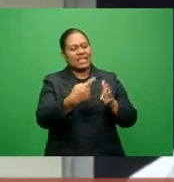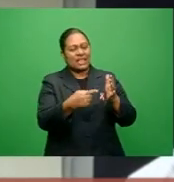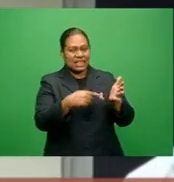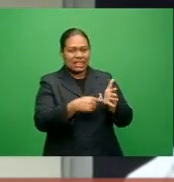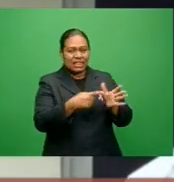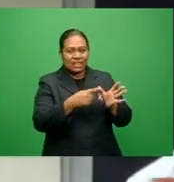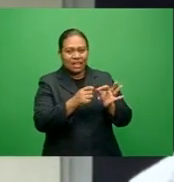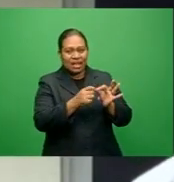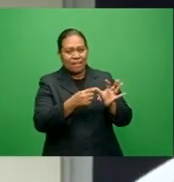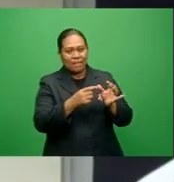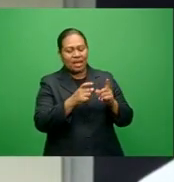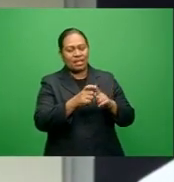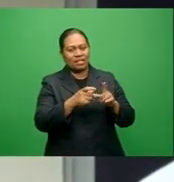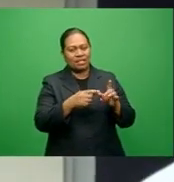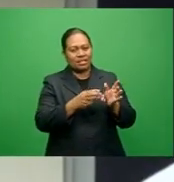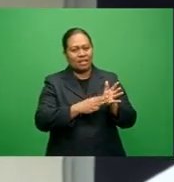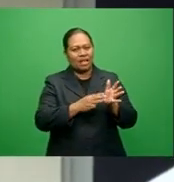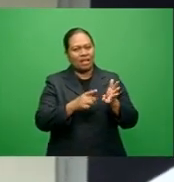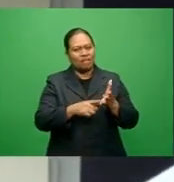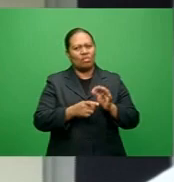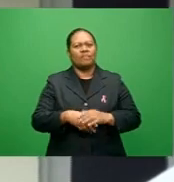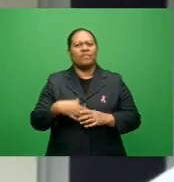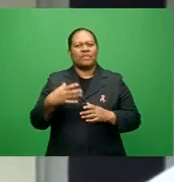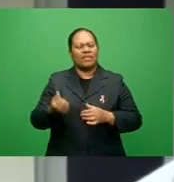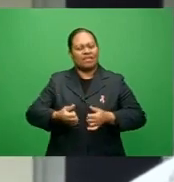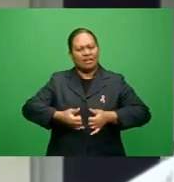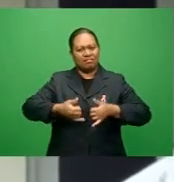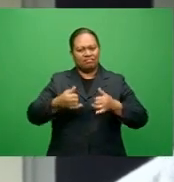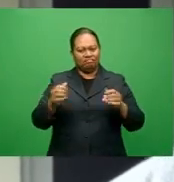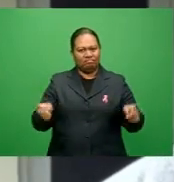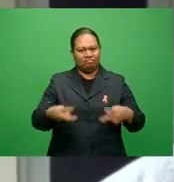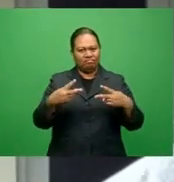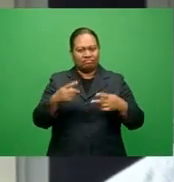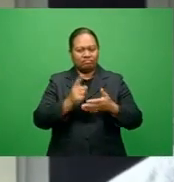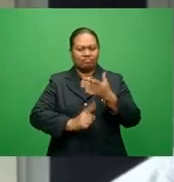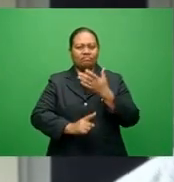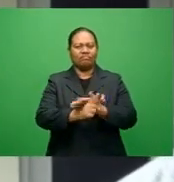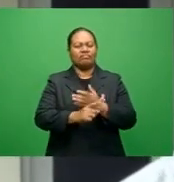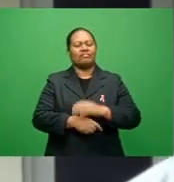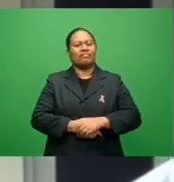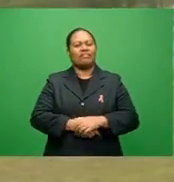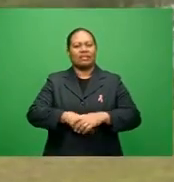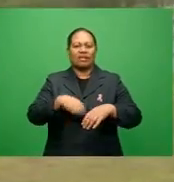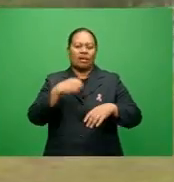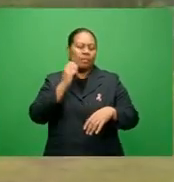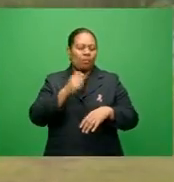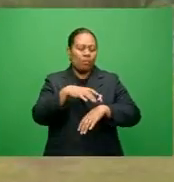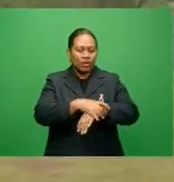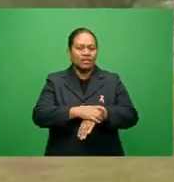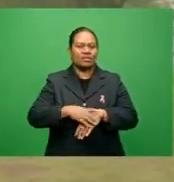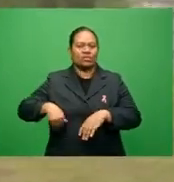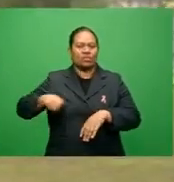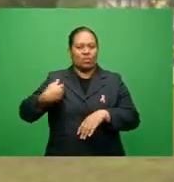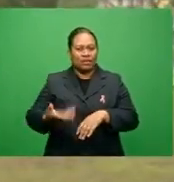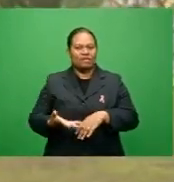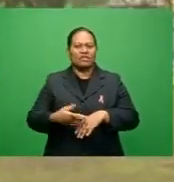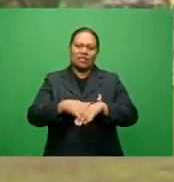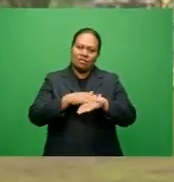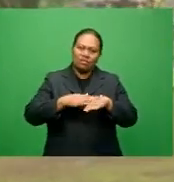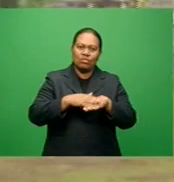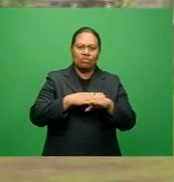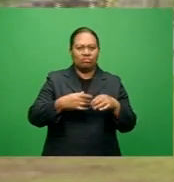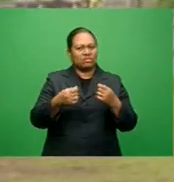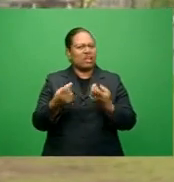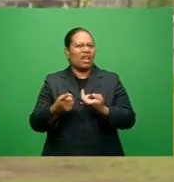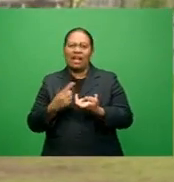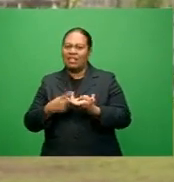have cup runners-up for the Fiji Beta Mari Sevens, Police White and also Police Blue. We have the likes